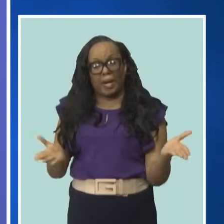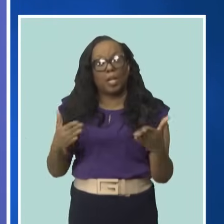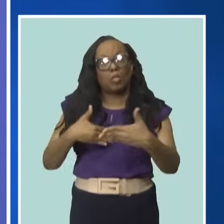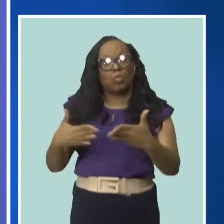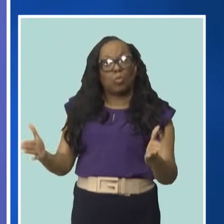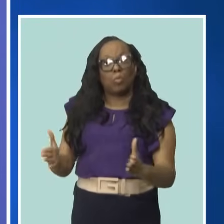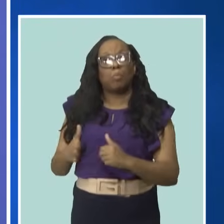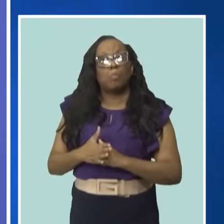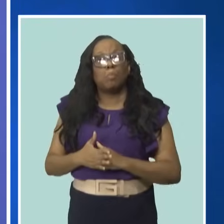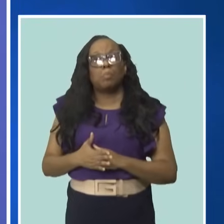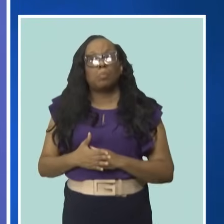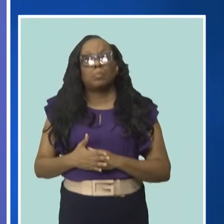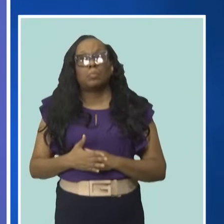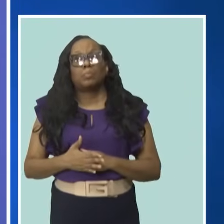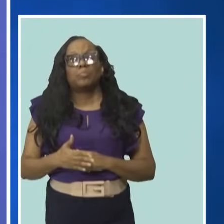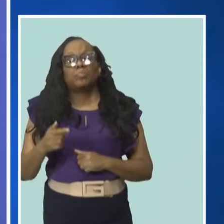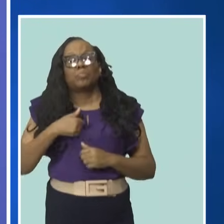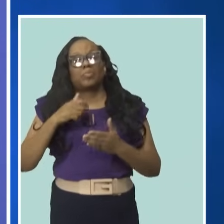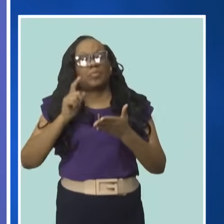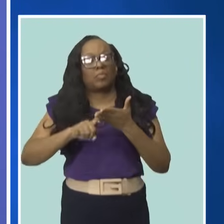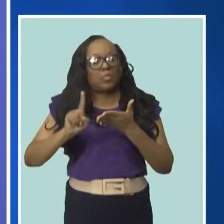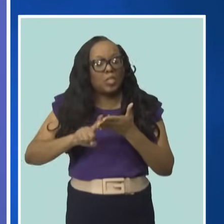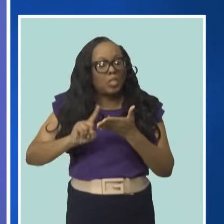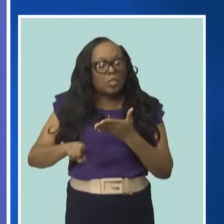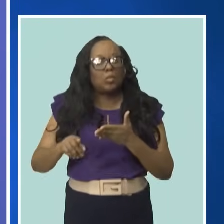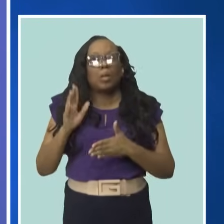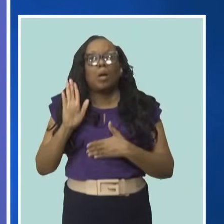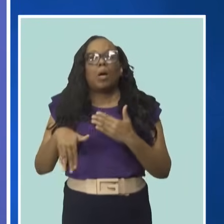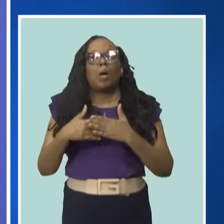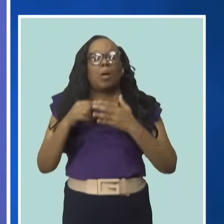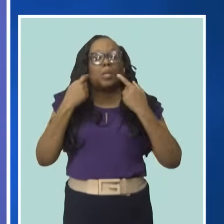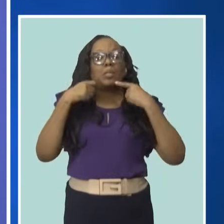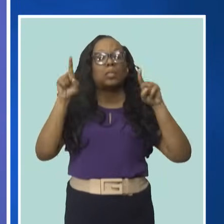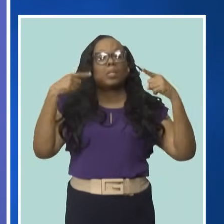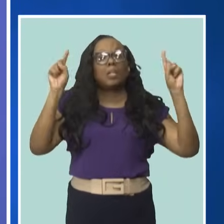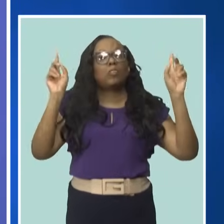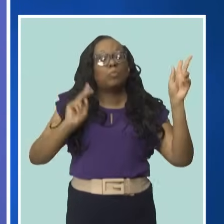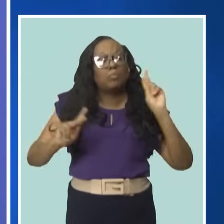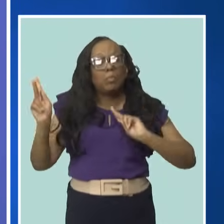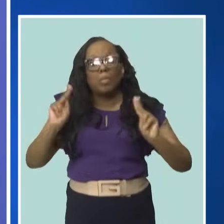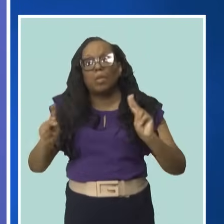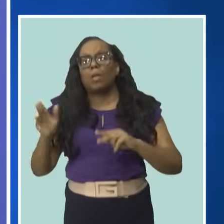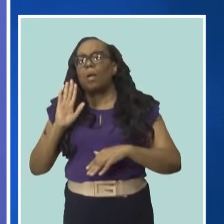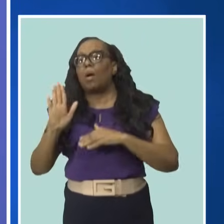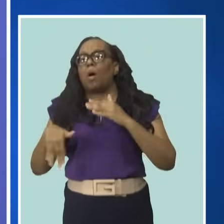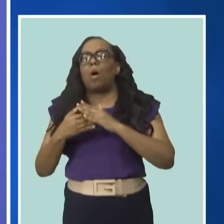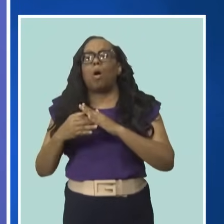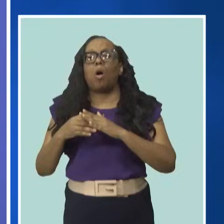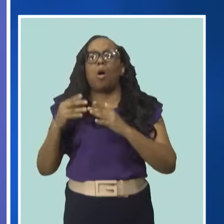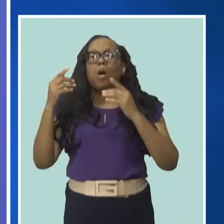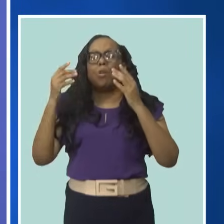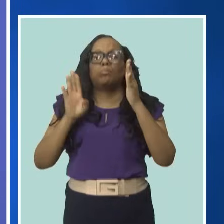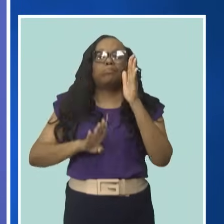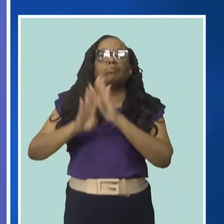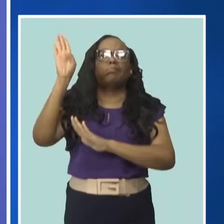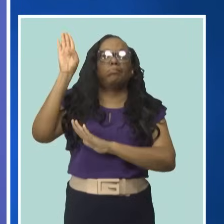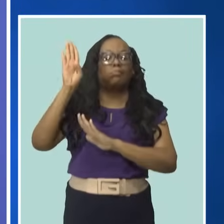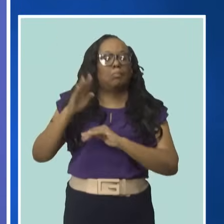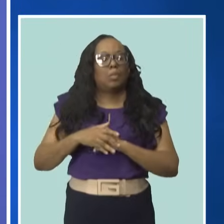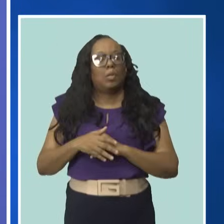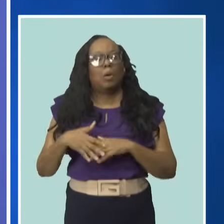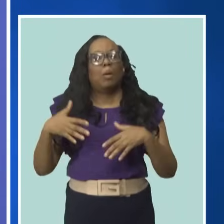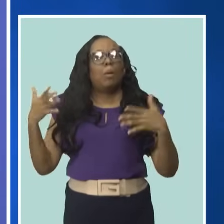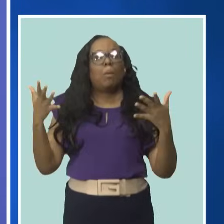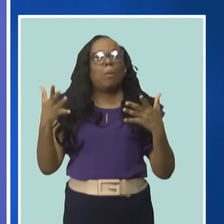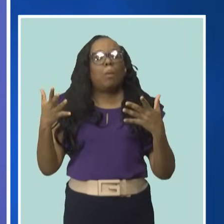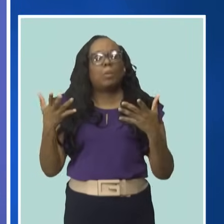some research. All successful people, all achievers. And I found out that they have one blood type. And that